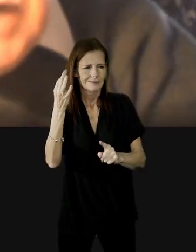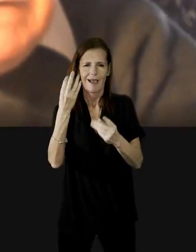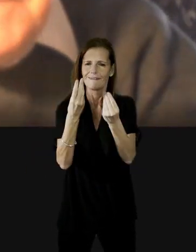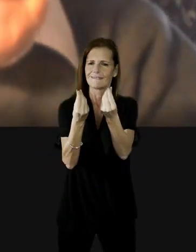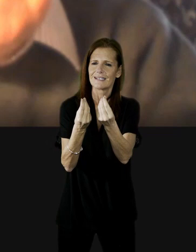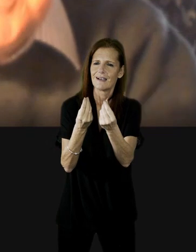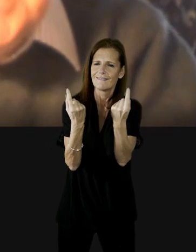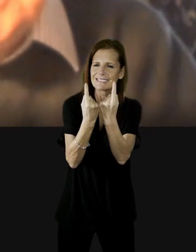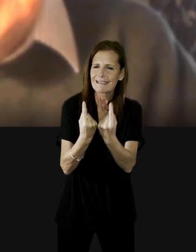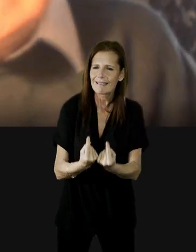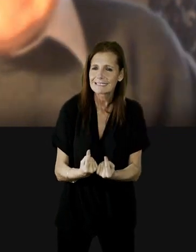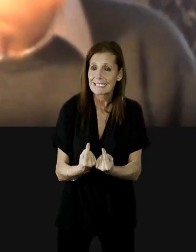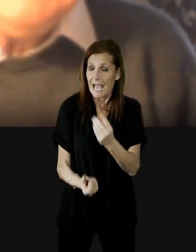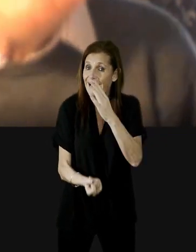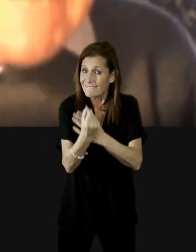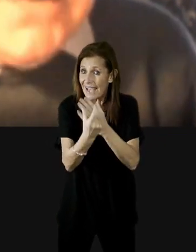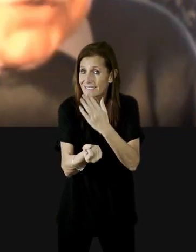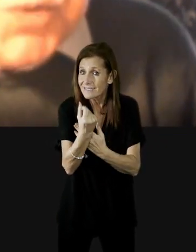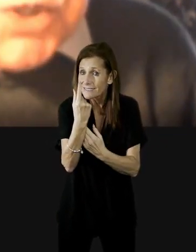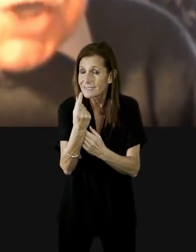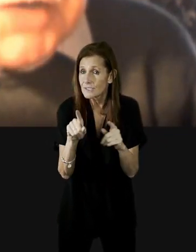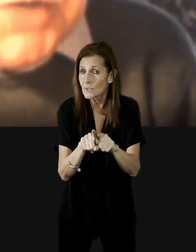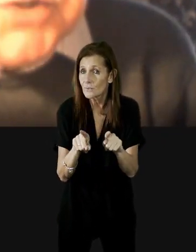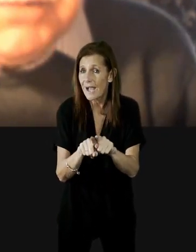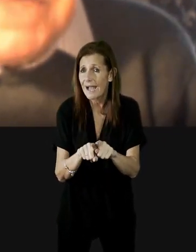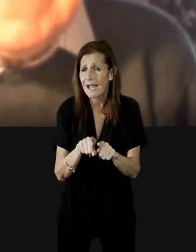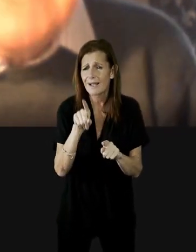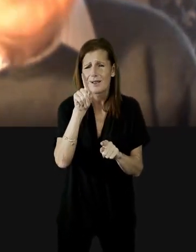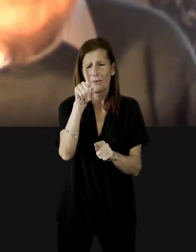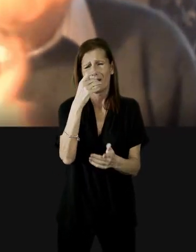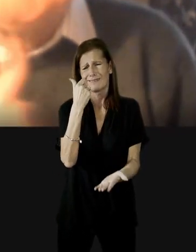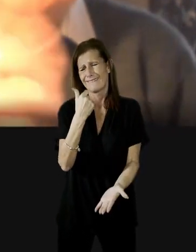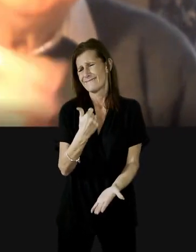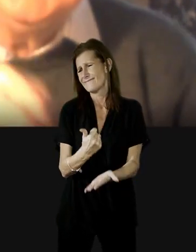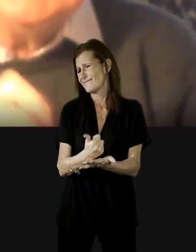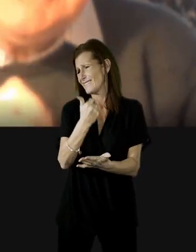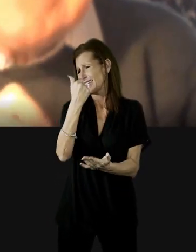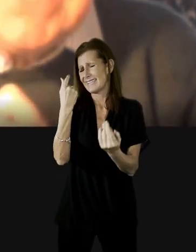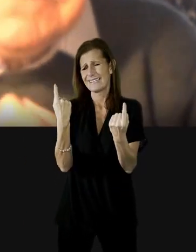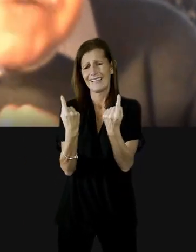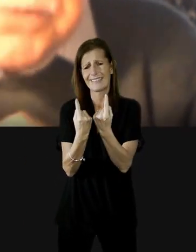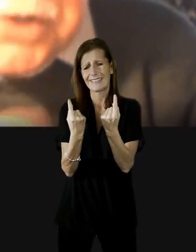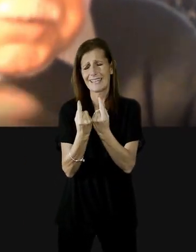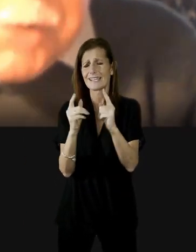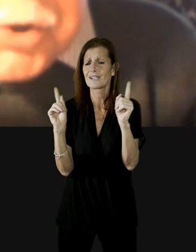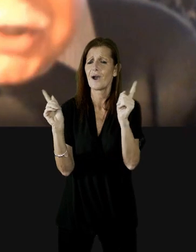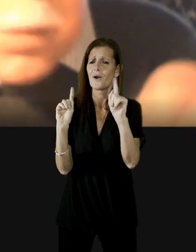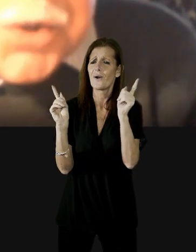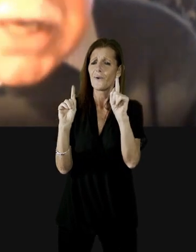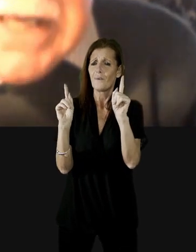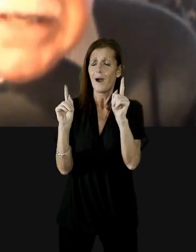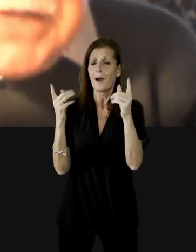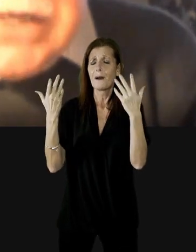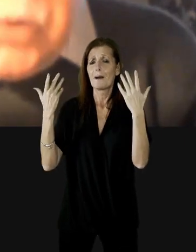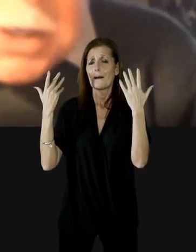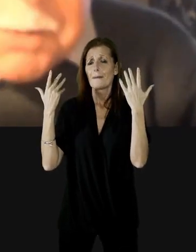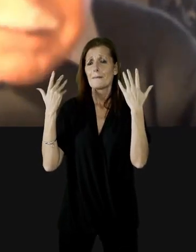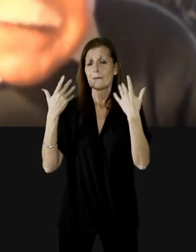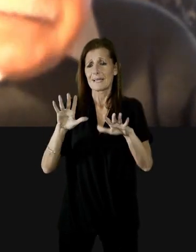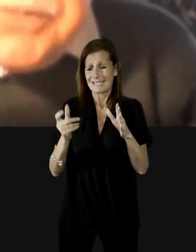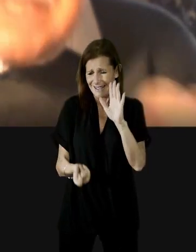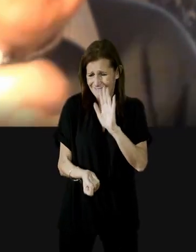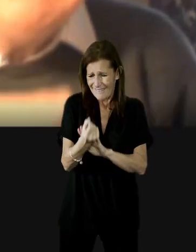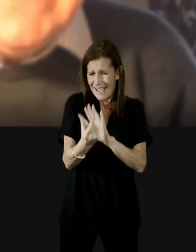of facilities and of events which are accessible. I mean, one of the brilliant things about the Access Fylde Coast project was has